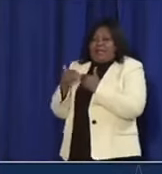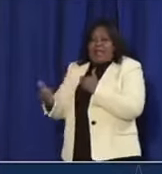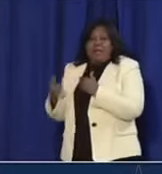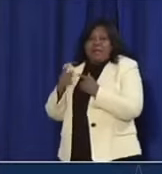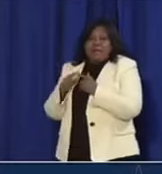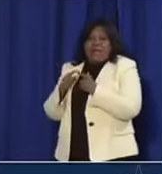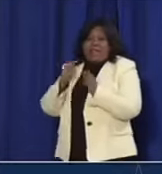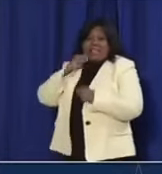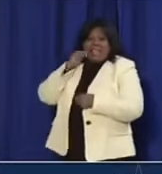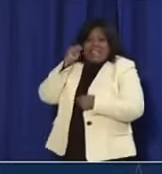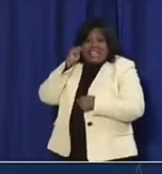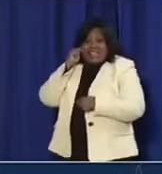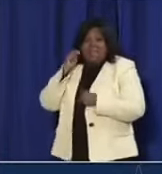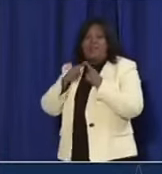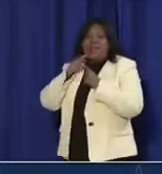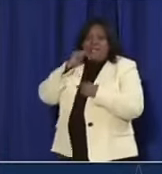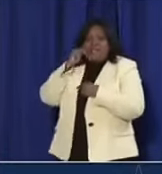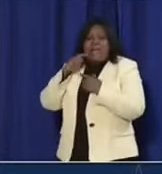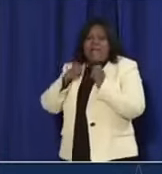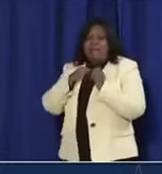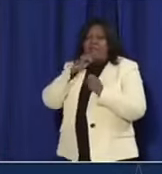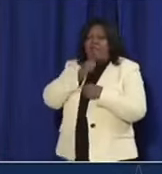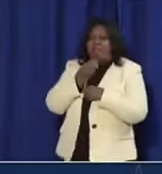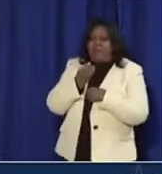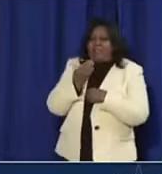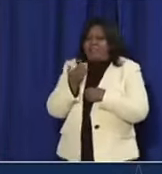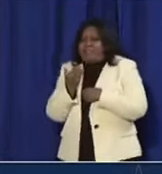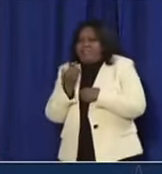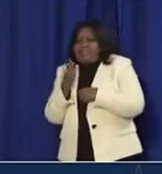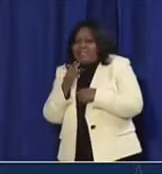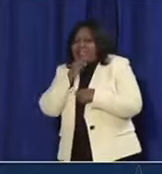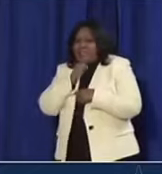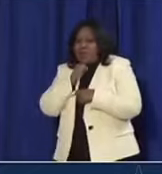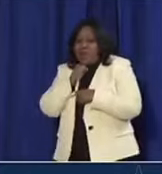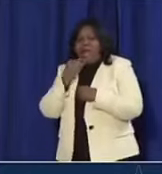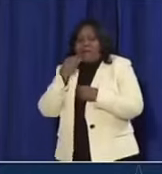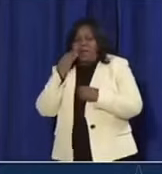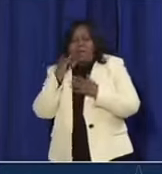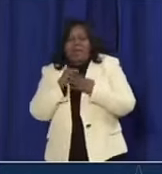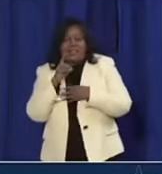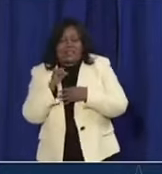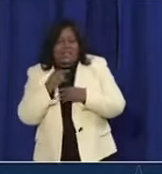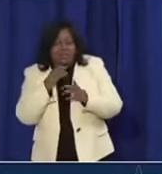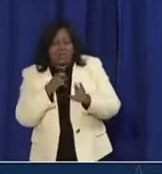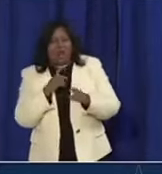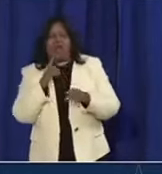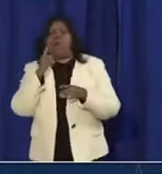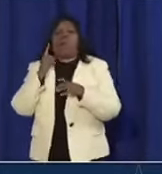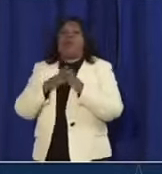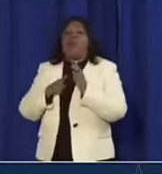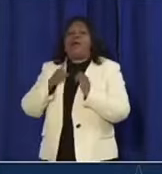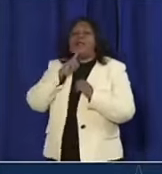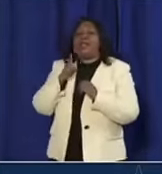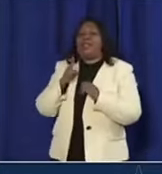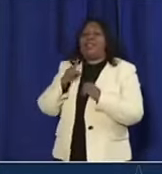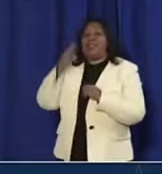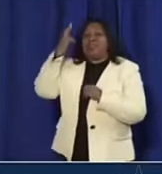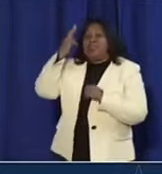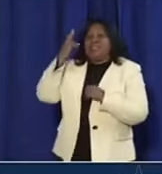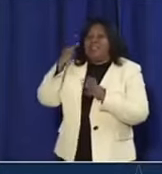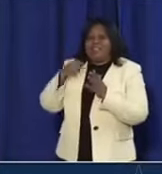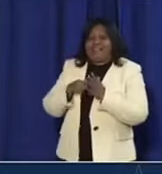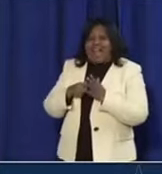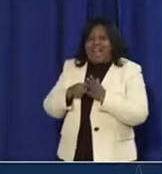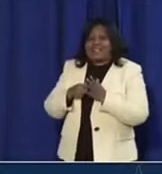by teenagers. And when I say teenagers, I mean 14, 15, 16-year-old I'm black aware children. of the data, sir. What is the reason for